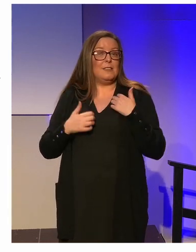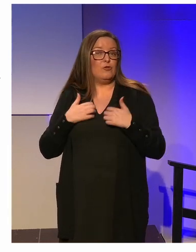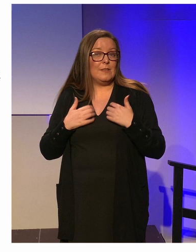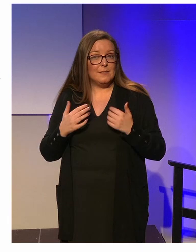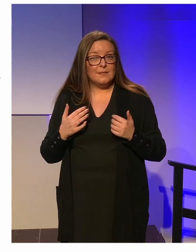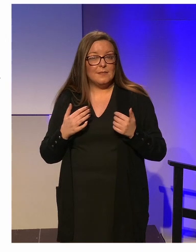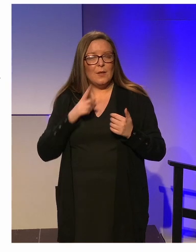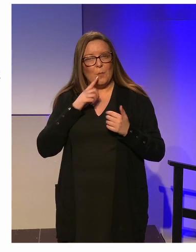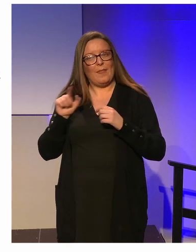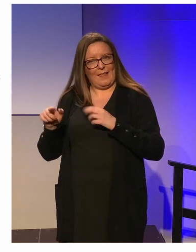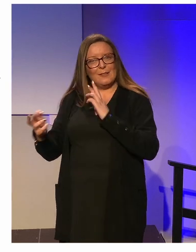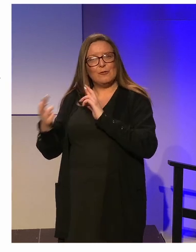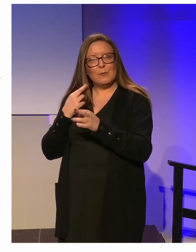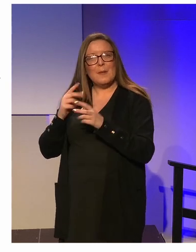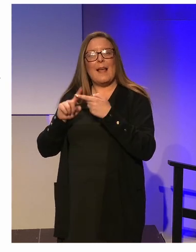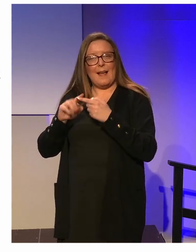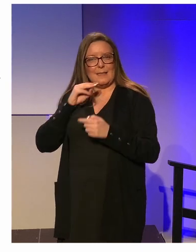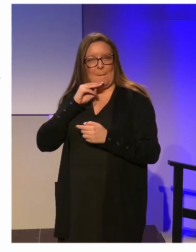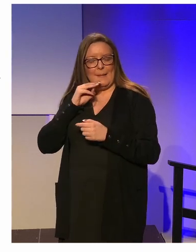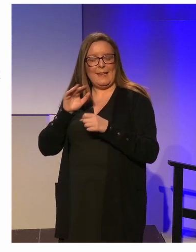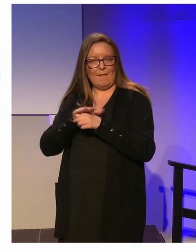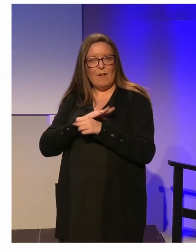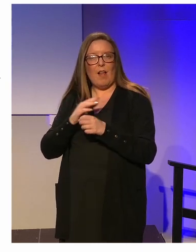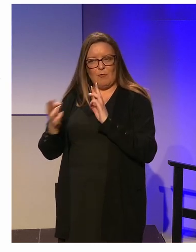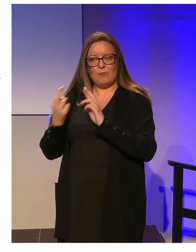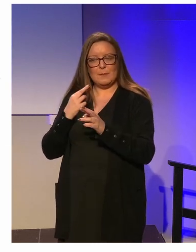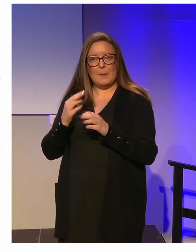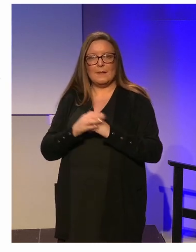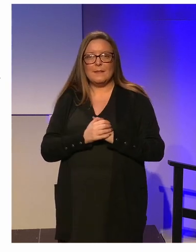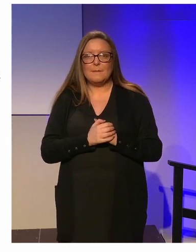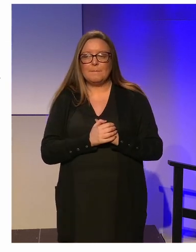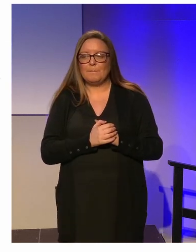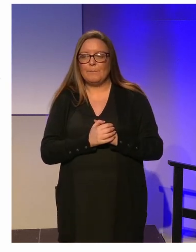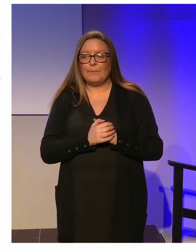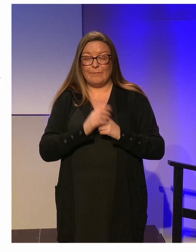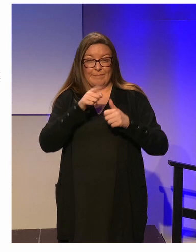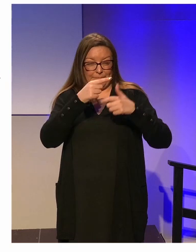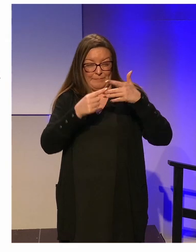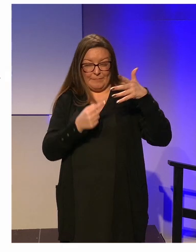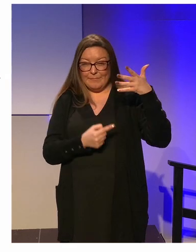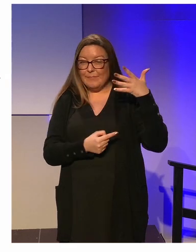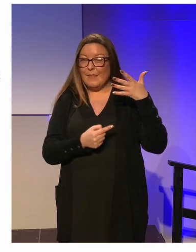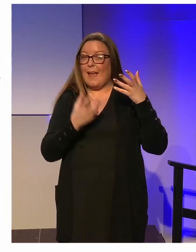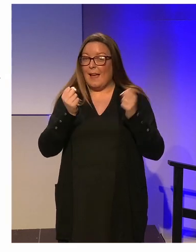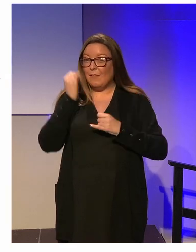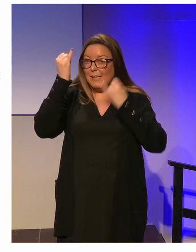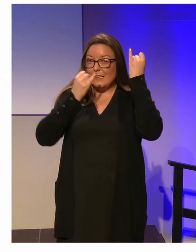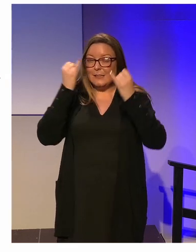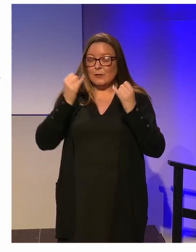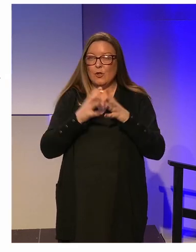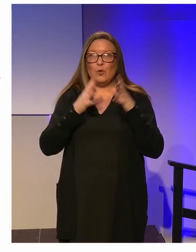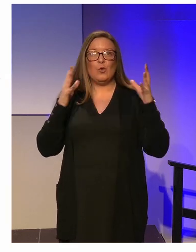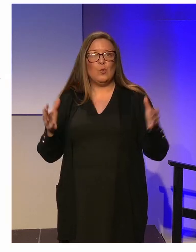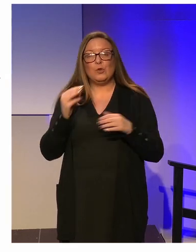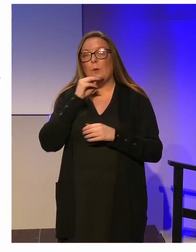that's also a response, and a meaningful response for the young person. And surrounding all of these things, we have these initiatives that are hugely important. I mean,